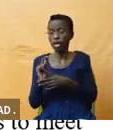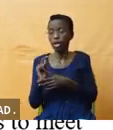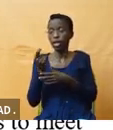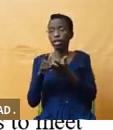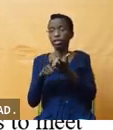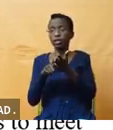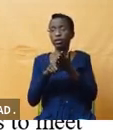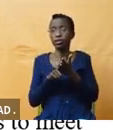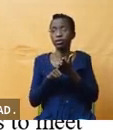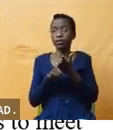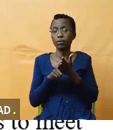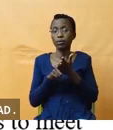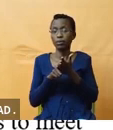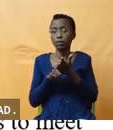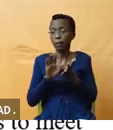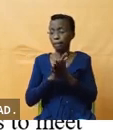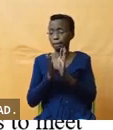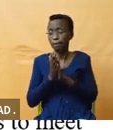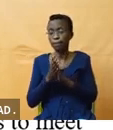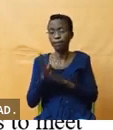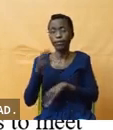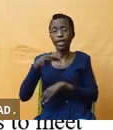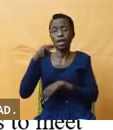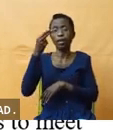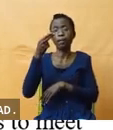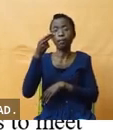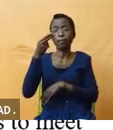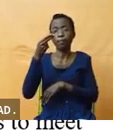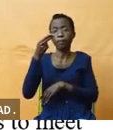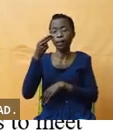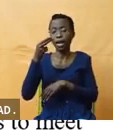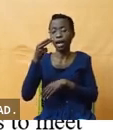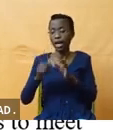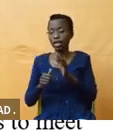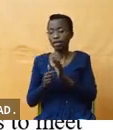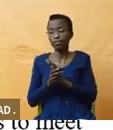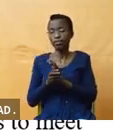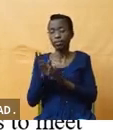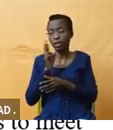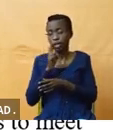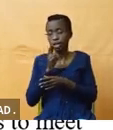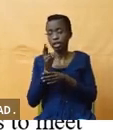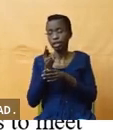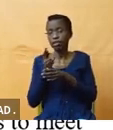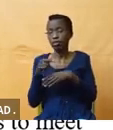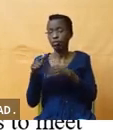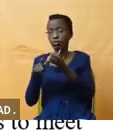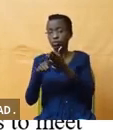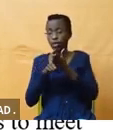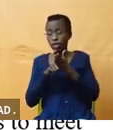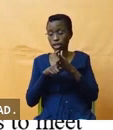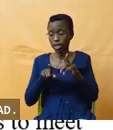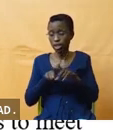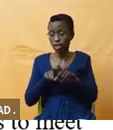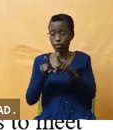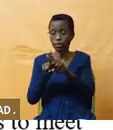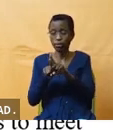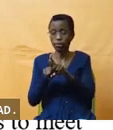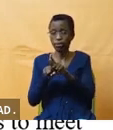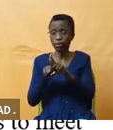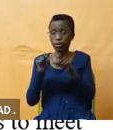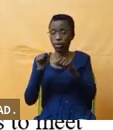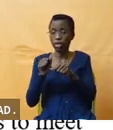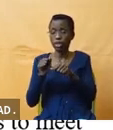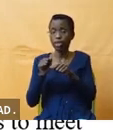in high distress of high risk of debt default or distress. And we also annually Transparency